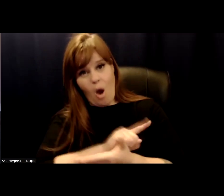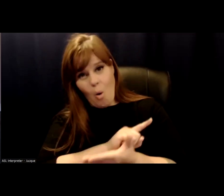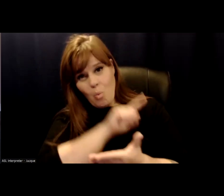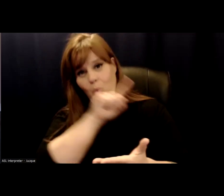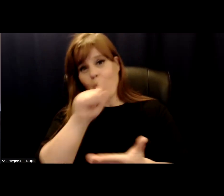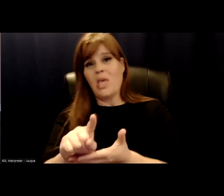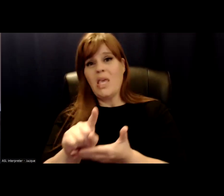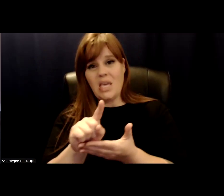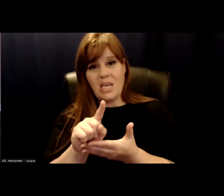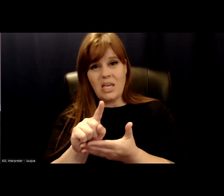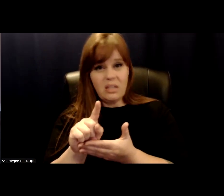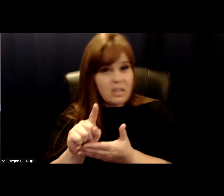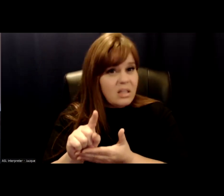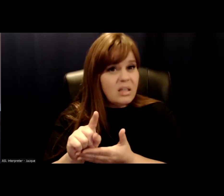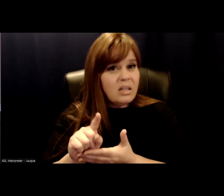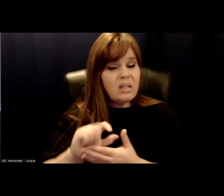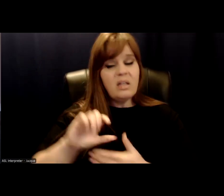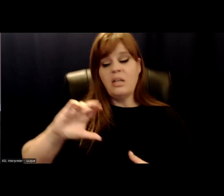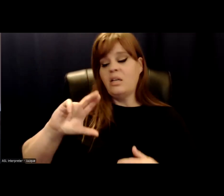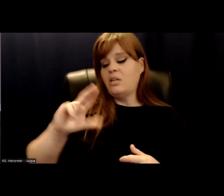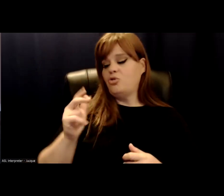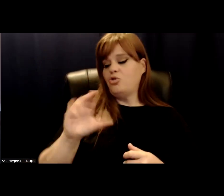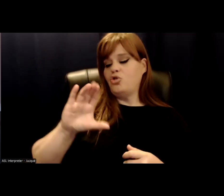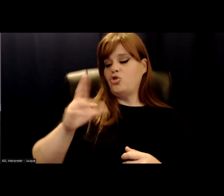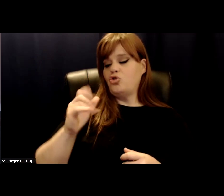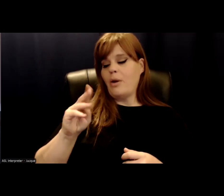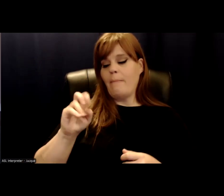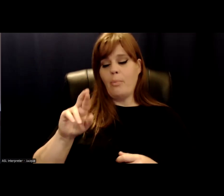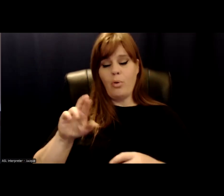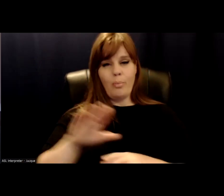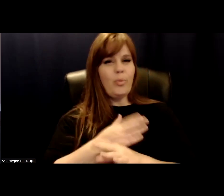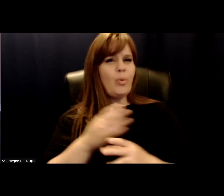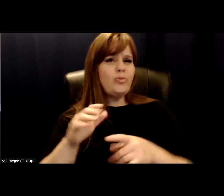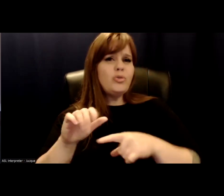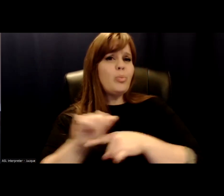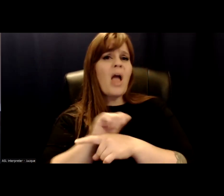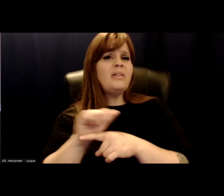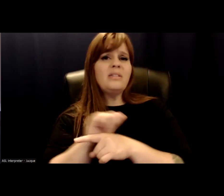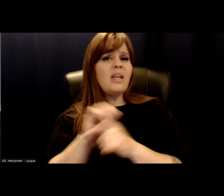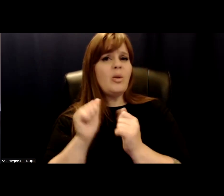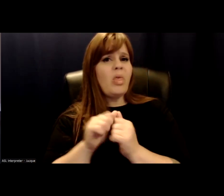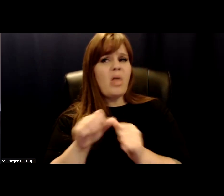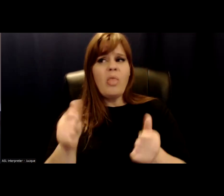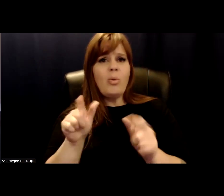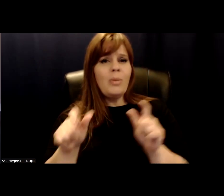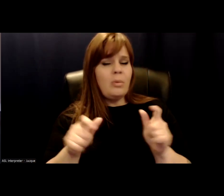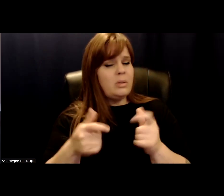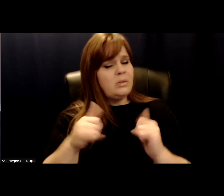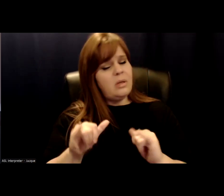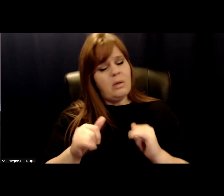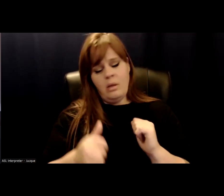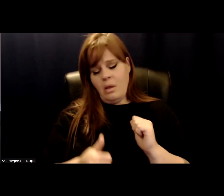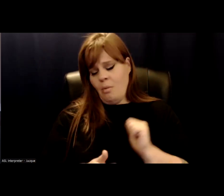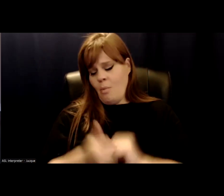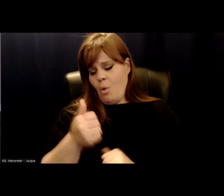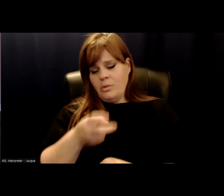And chamber music, rehearsing with people, is still probably the most difficult thing that I can do. So I don't do